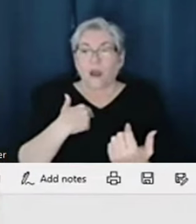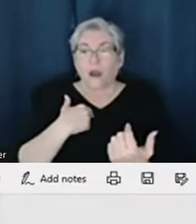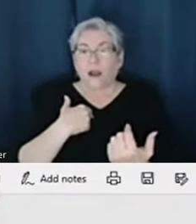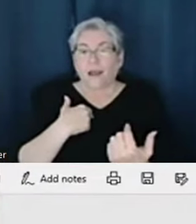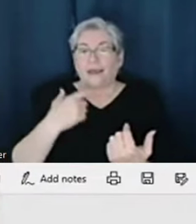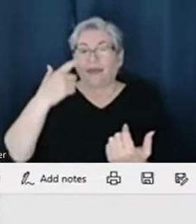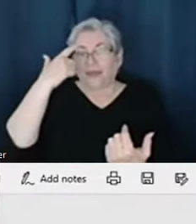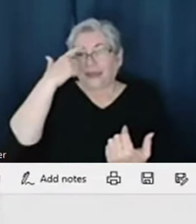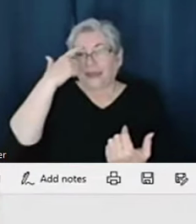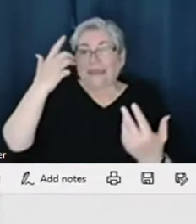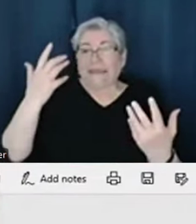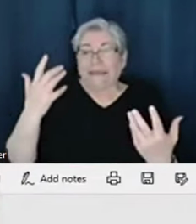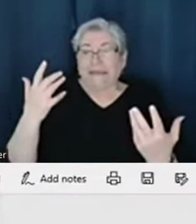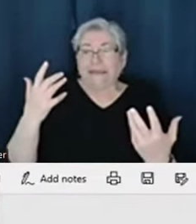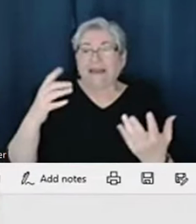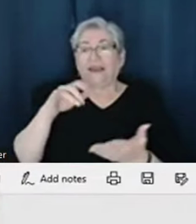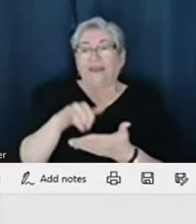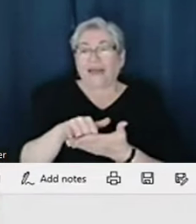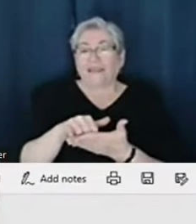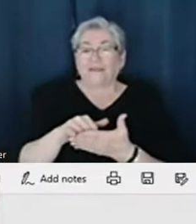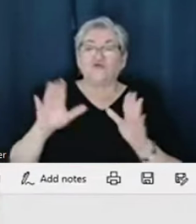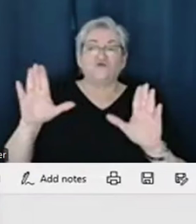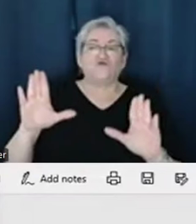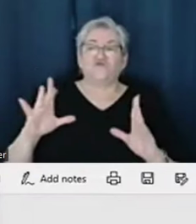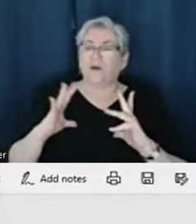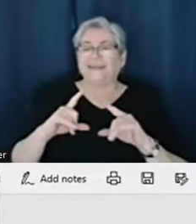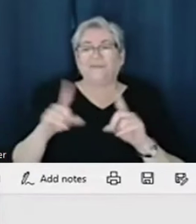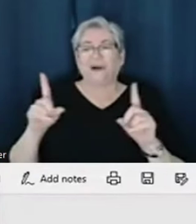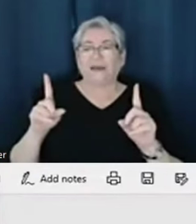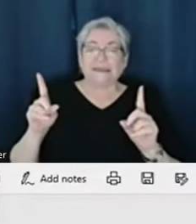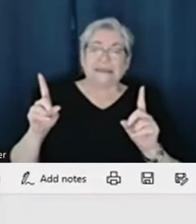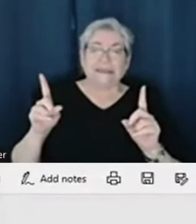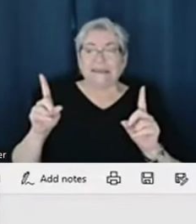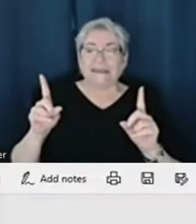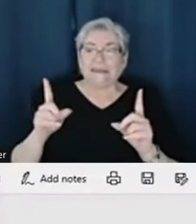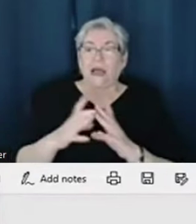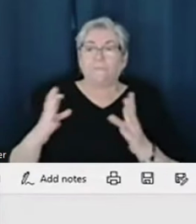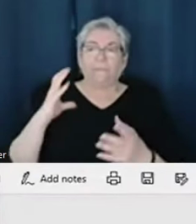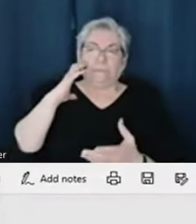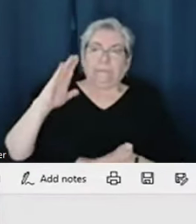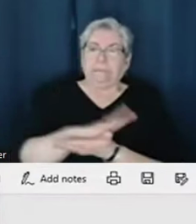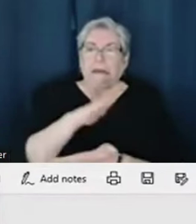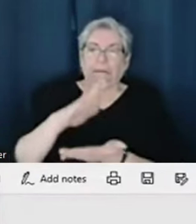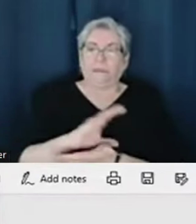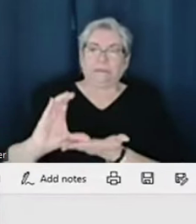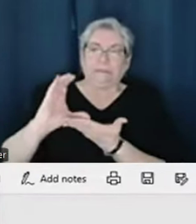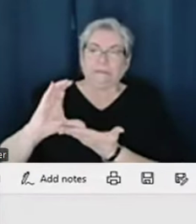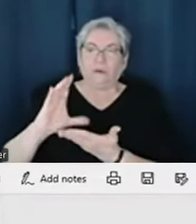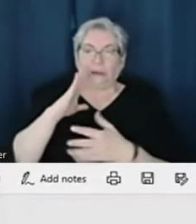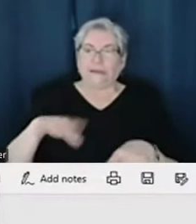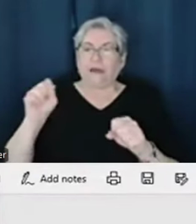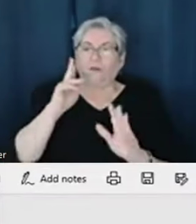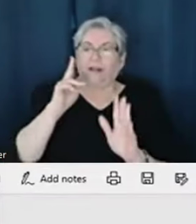really great, but I also think that the amount of paper this will probably take might kill our planet.